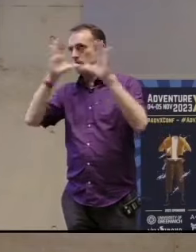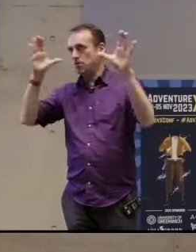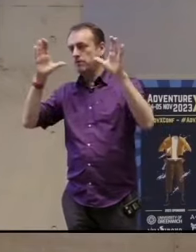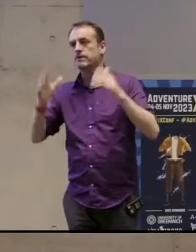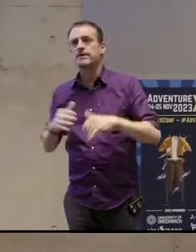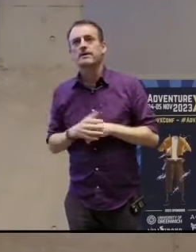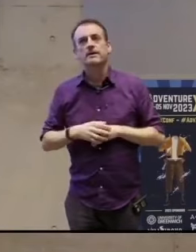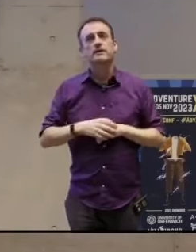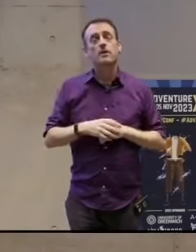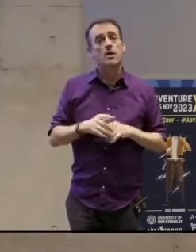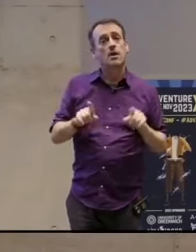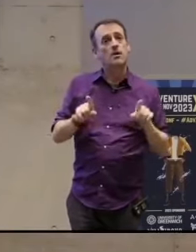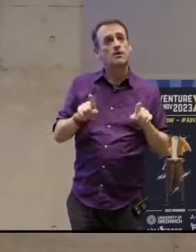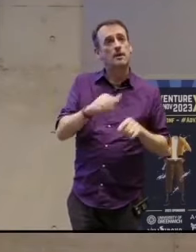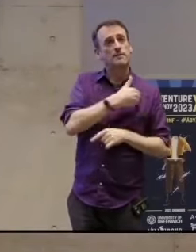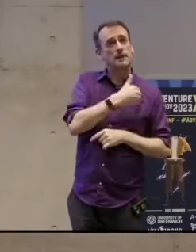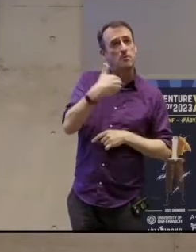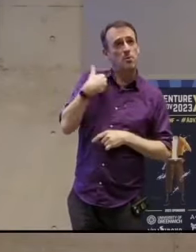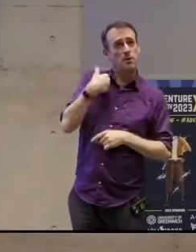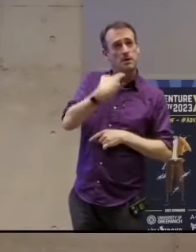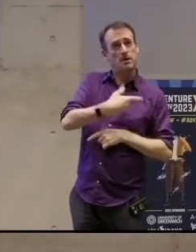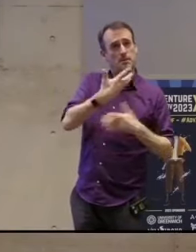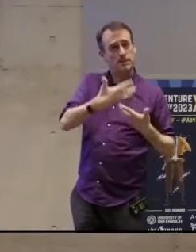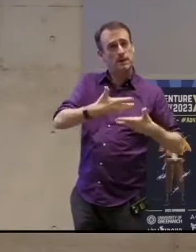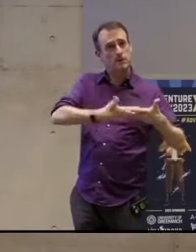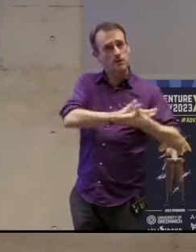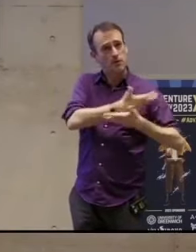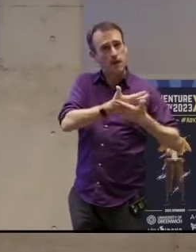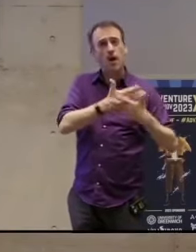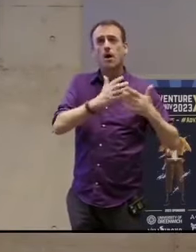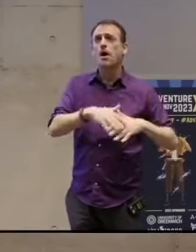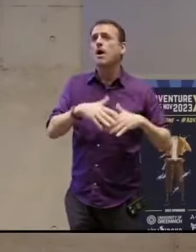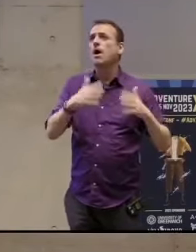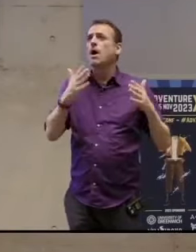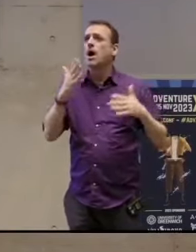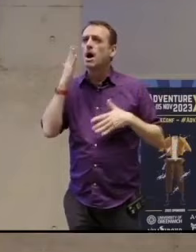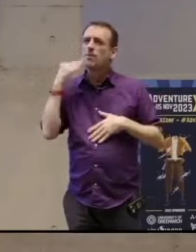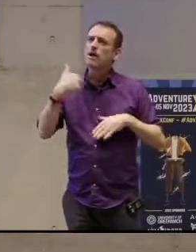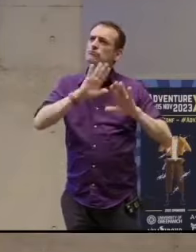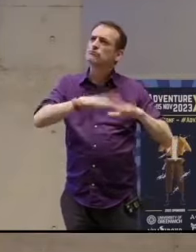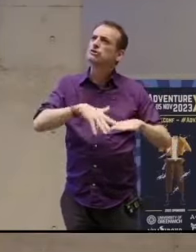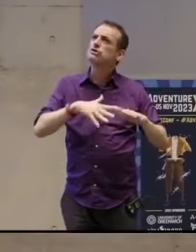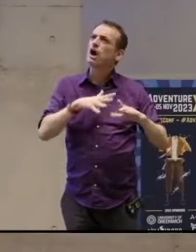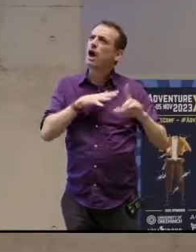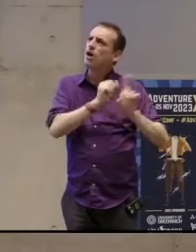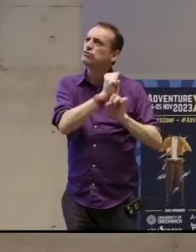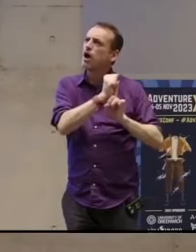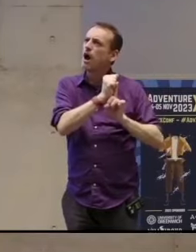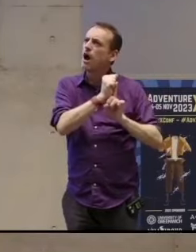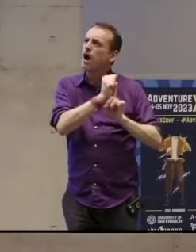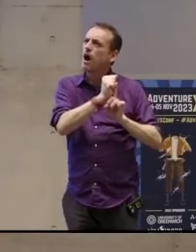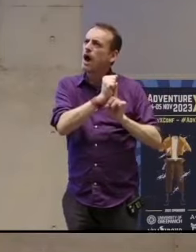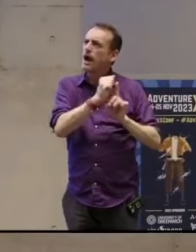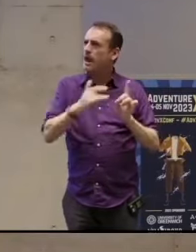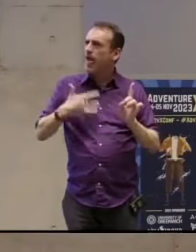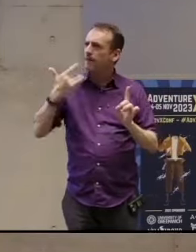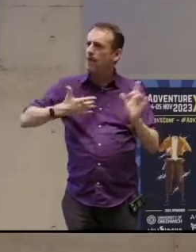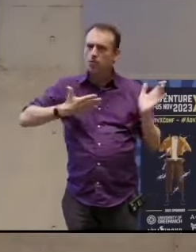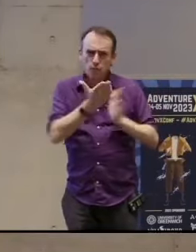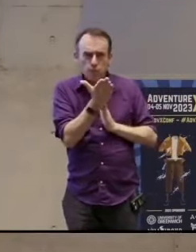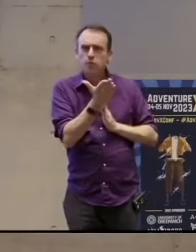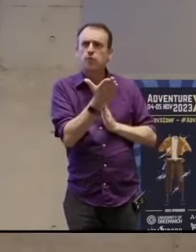had this morning about, like, British culture and using those things that you have around you and just interrogating how that